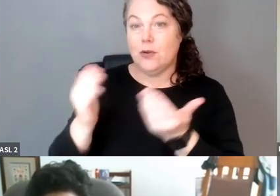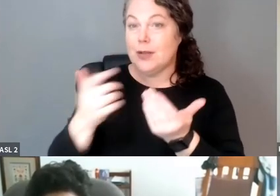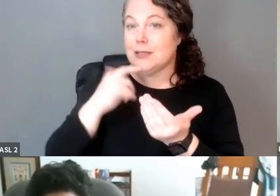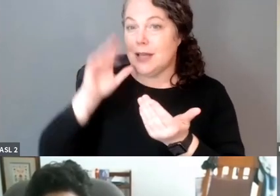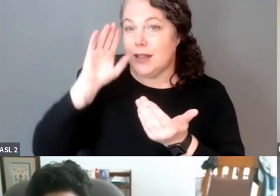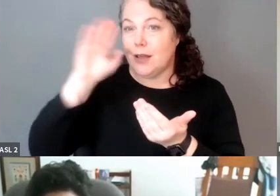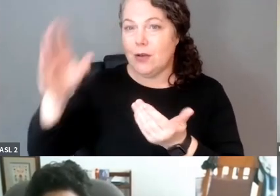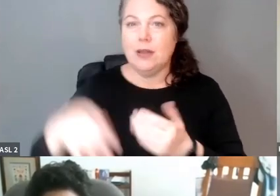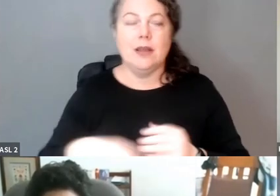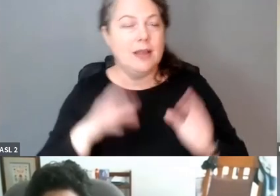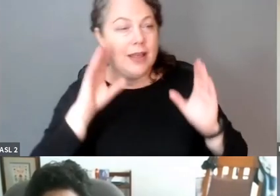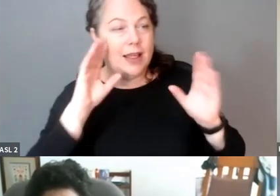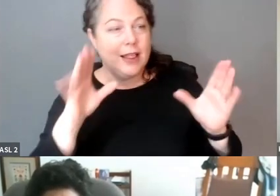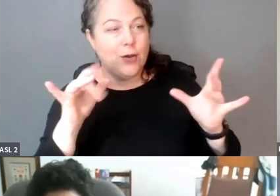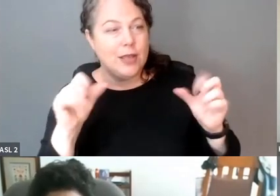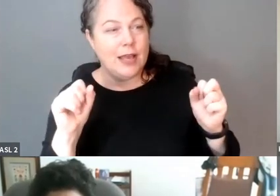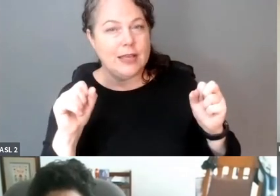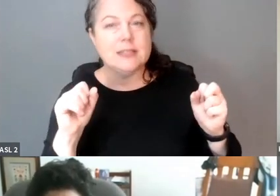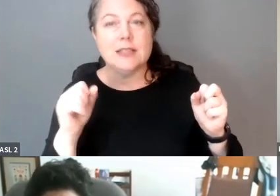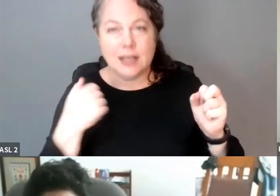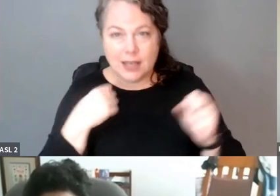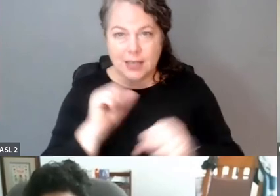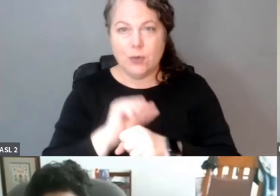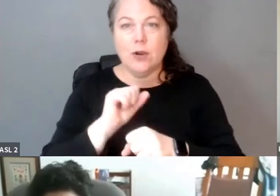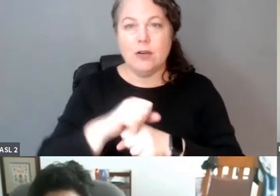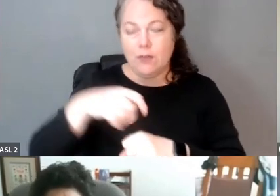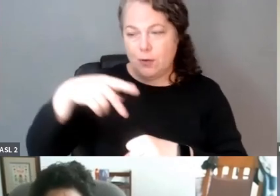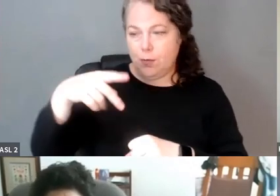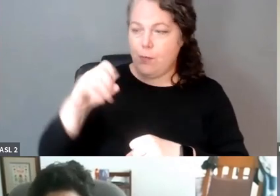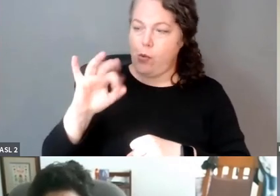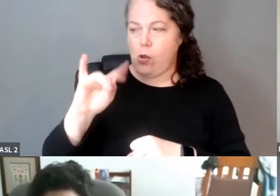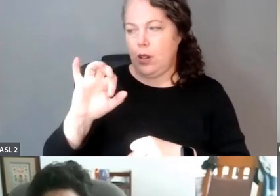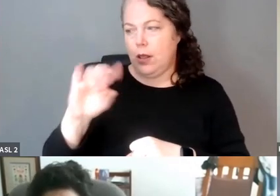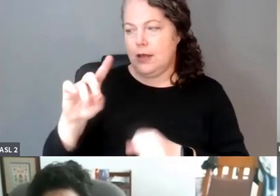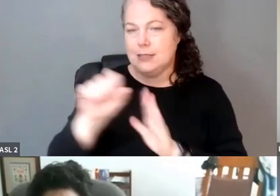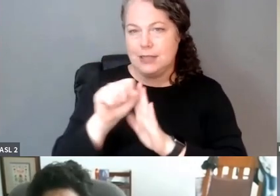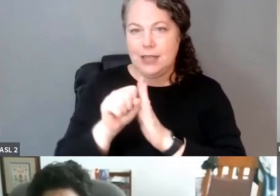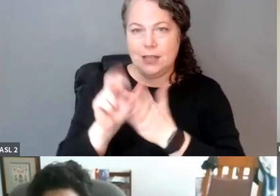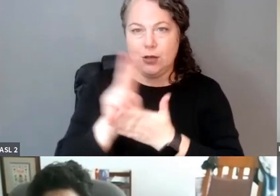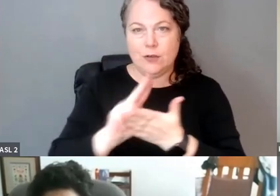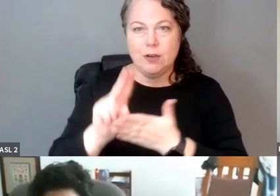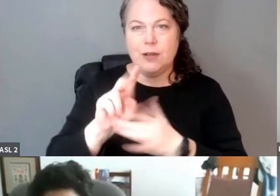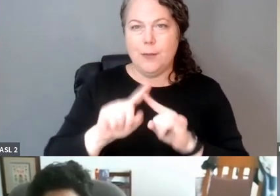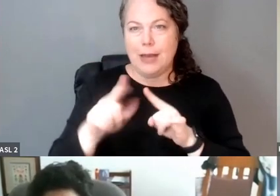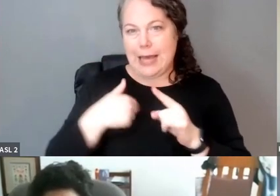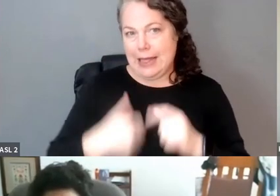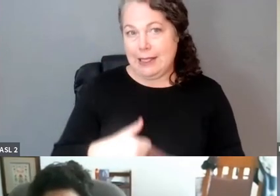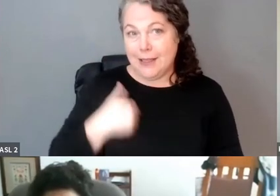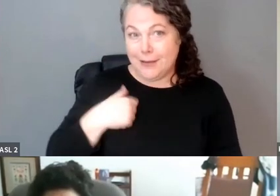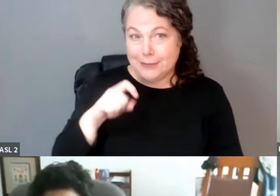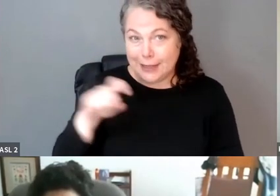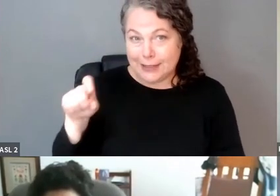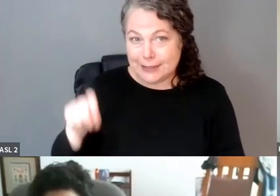Hello. Yes. I work for Portland State University, but I actually live in Texas, so